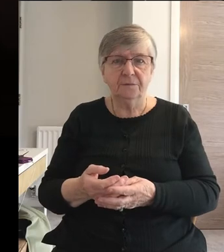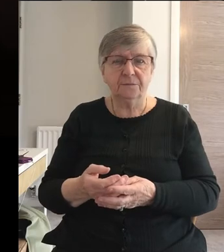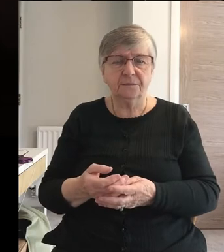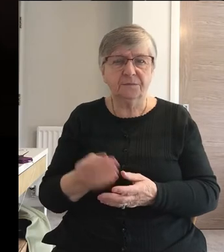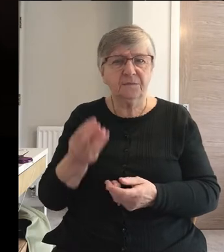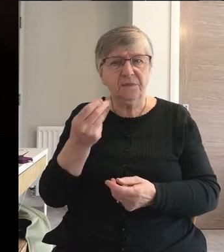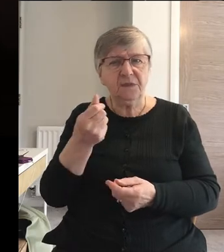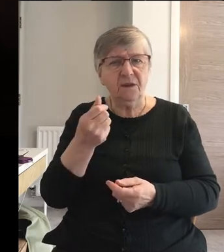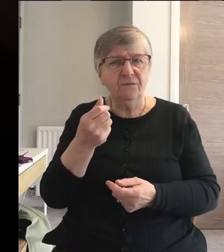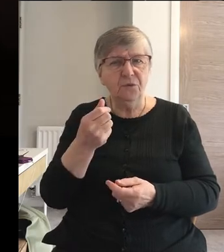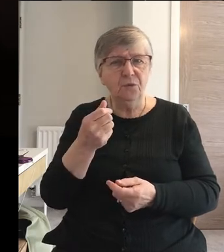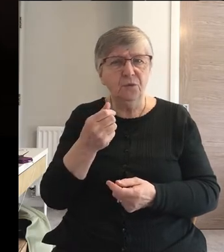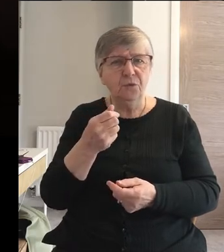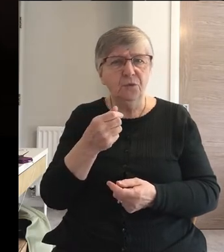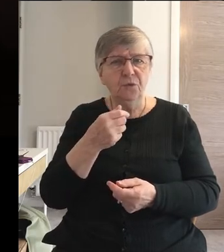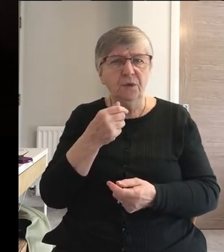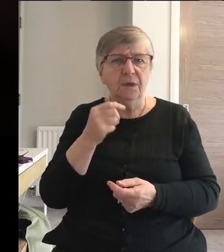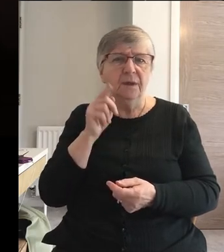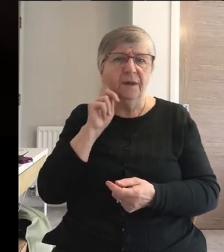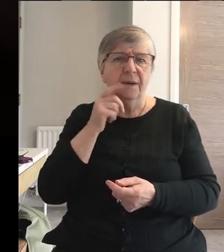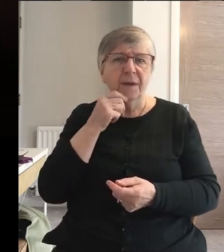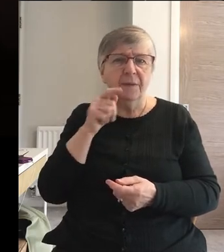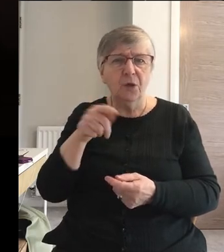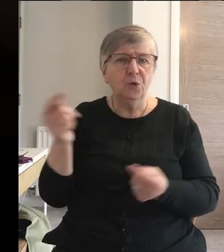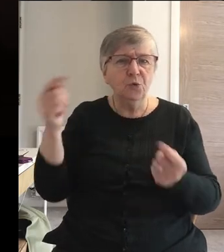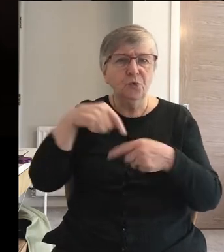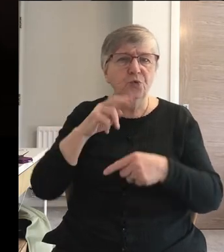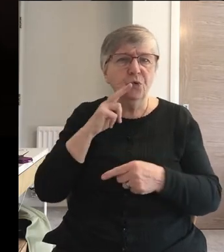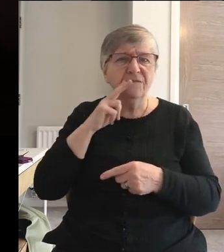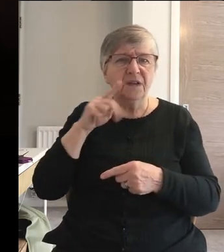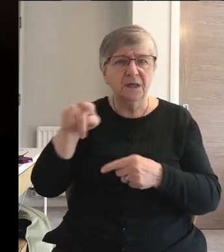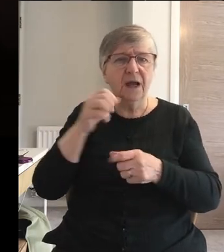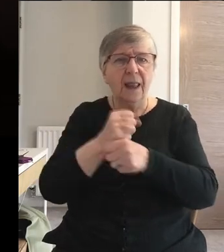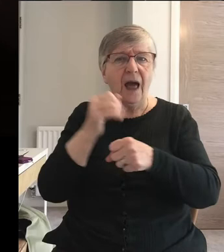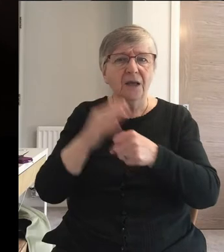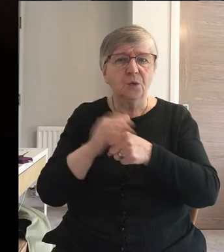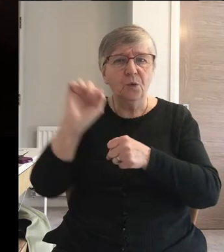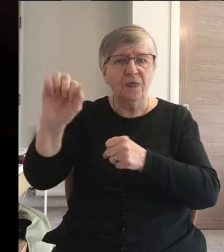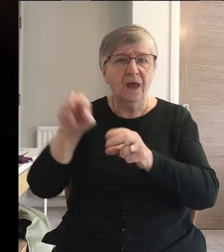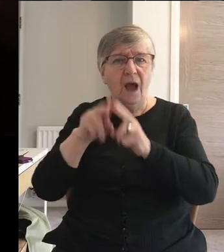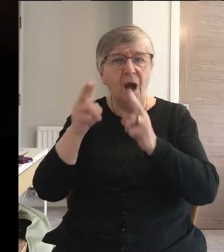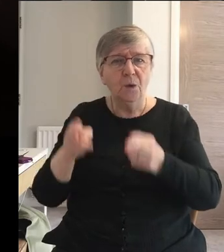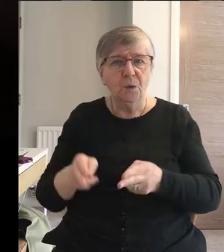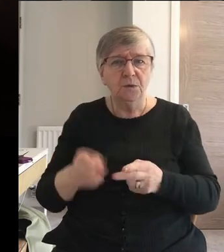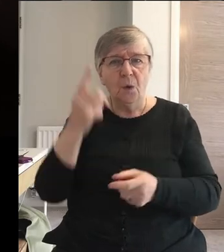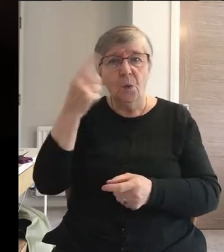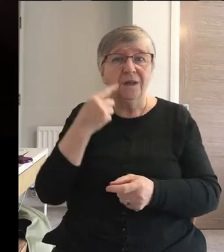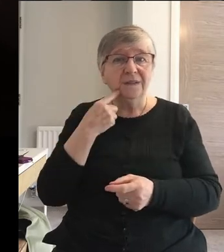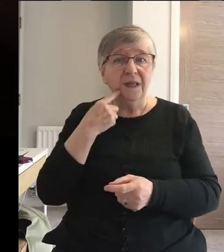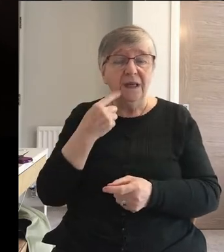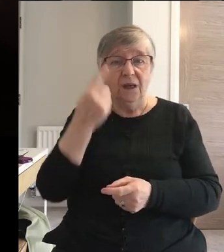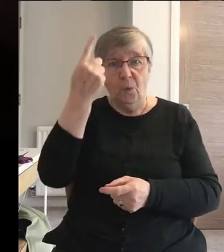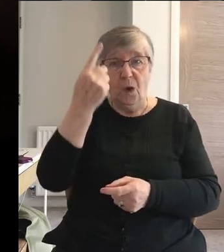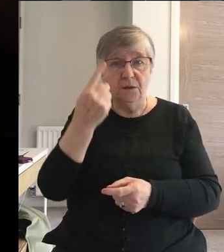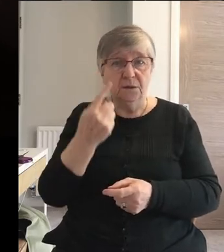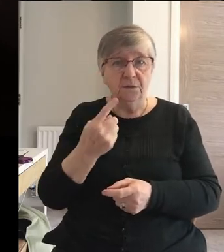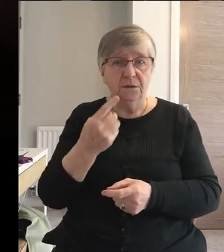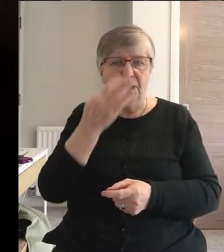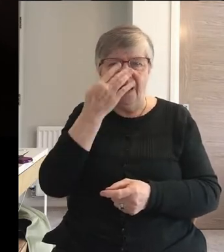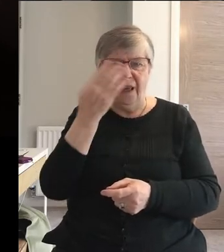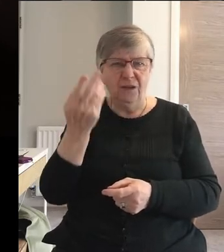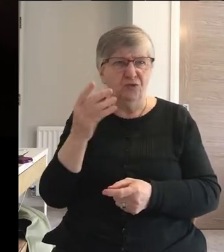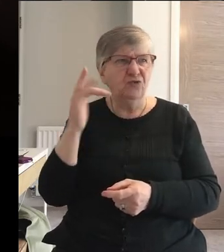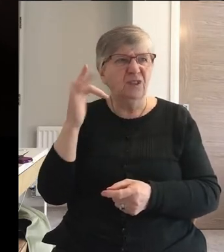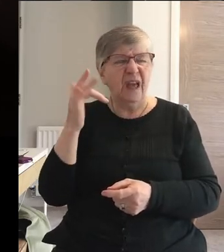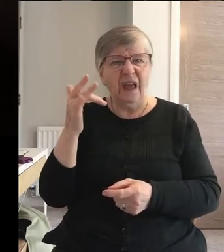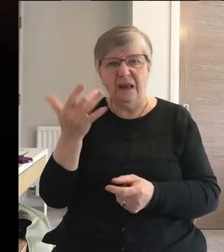There were a few brothers who used to visit us in our house when we lived in Ruchese, and one day one of them followed